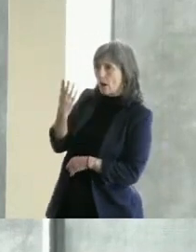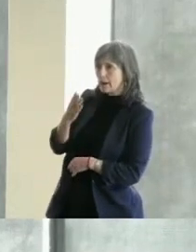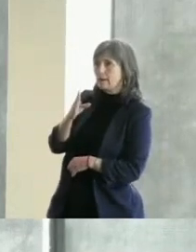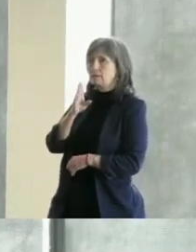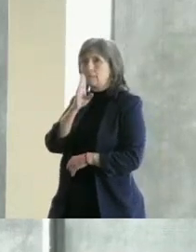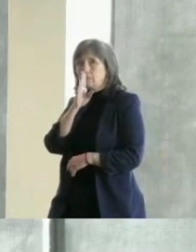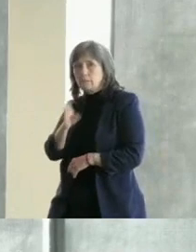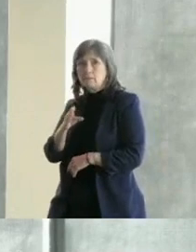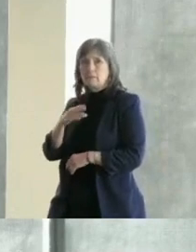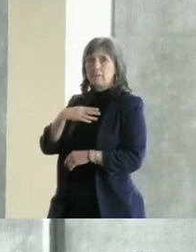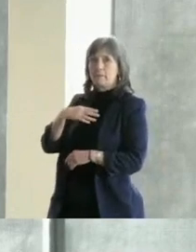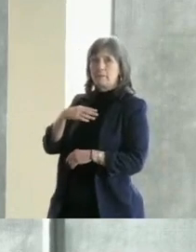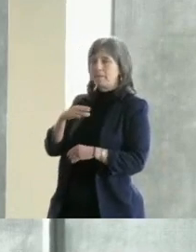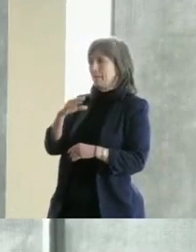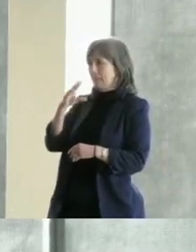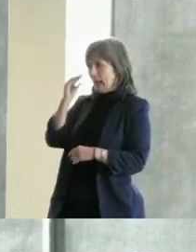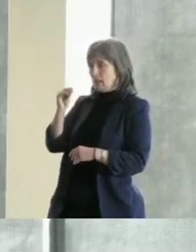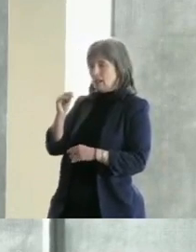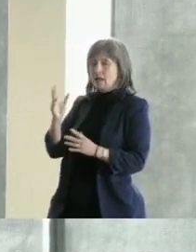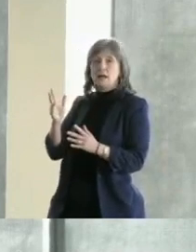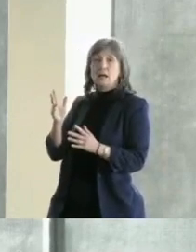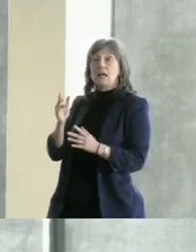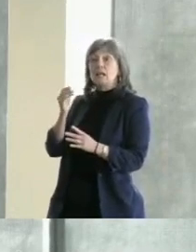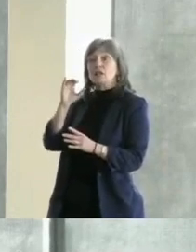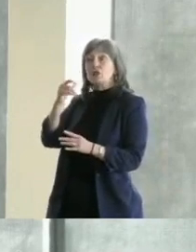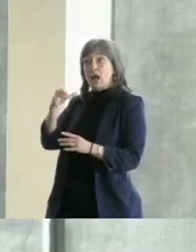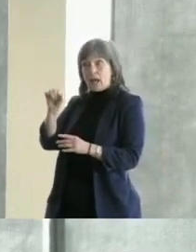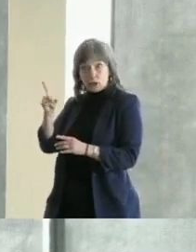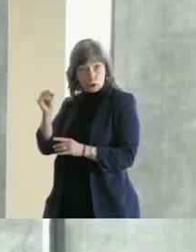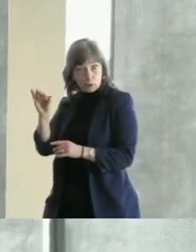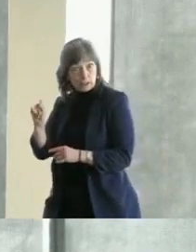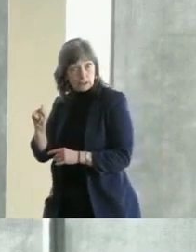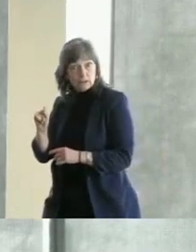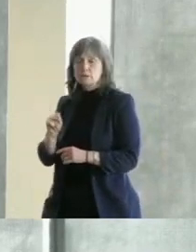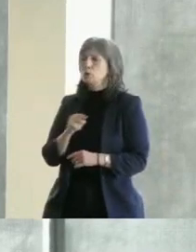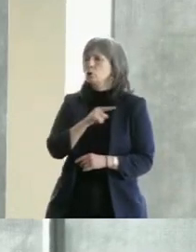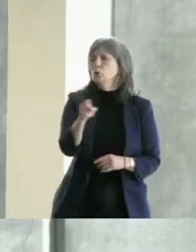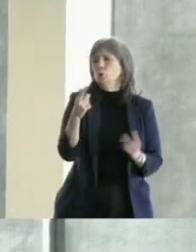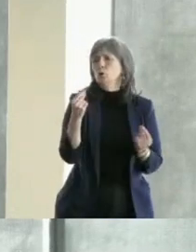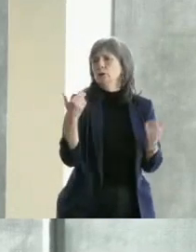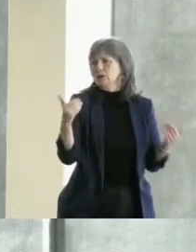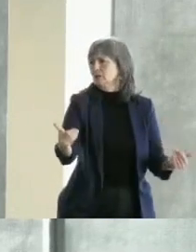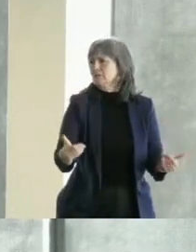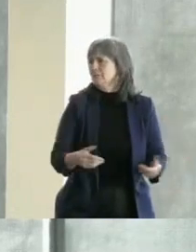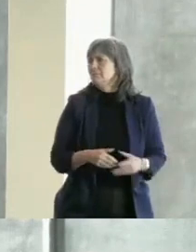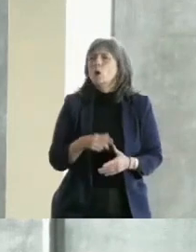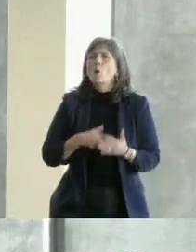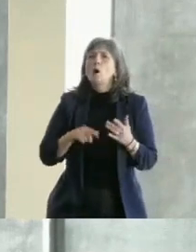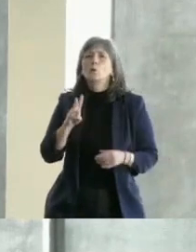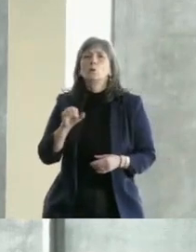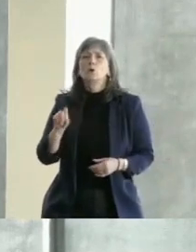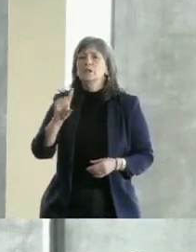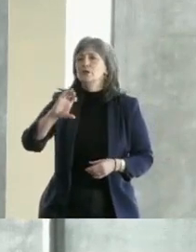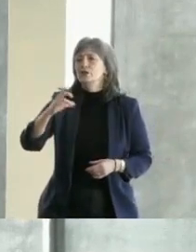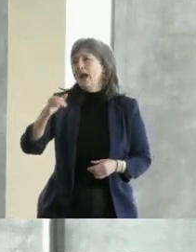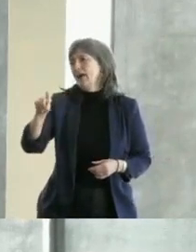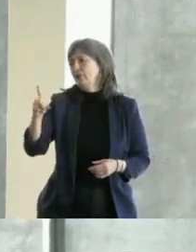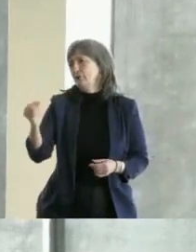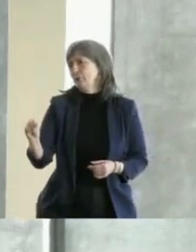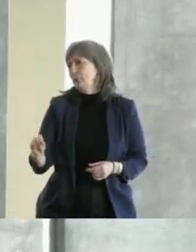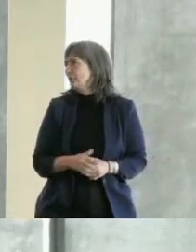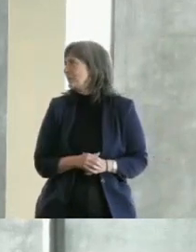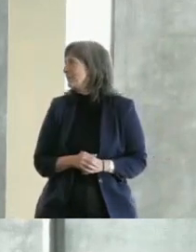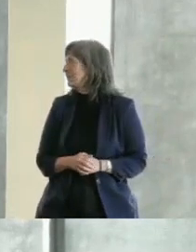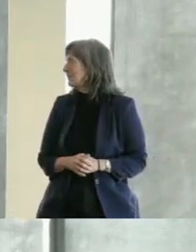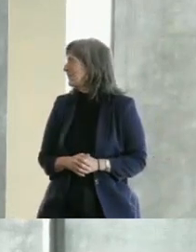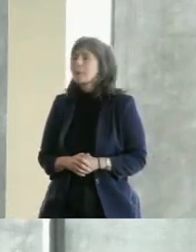middle-aged, mediocre white man, if he would do it, you have no reason you should not do it. That's right. Okay, next. Thank